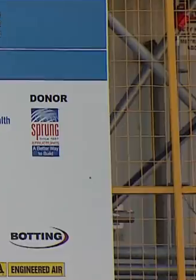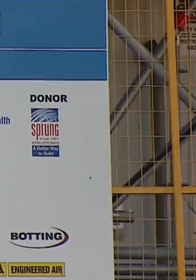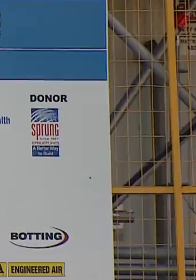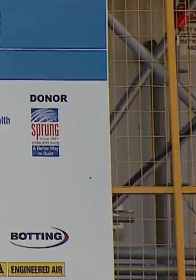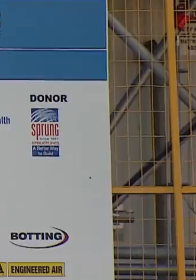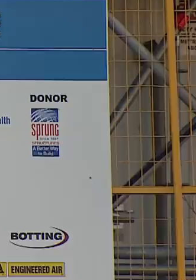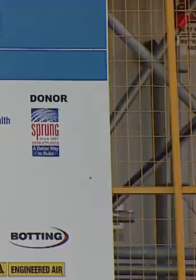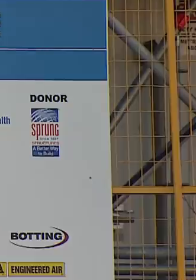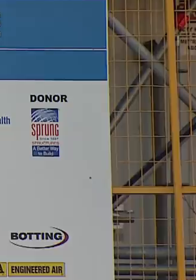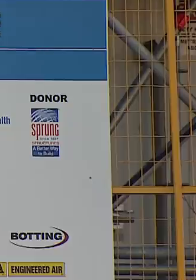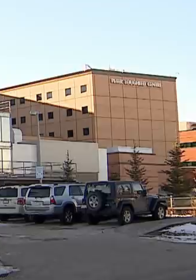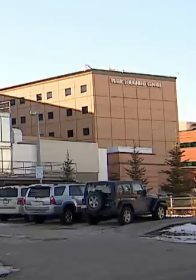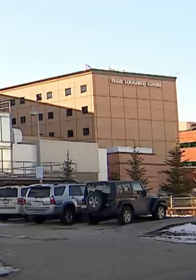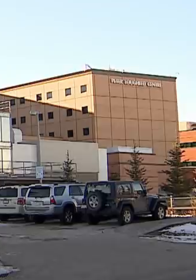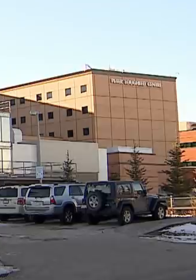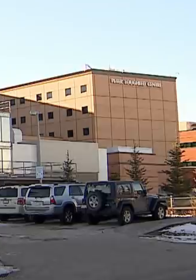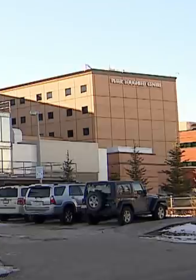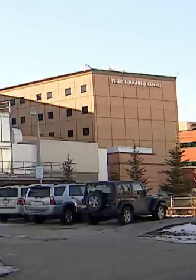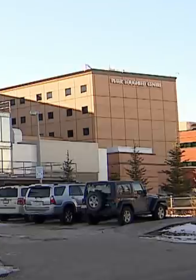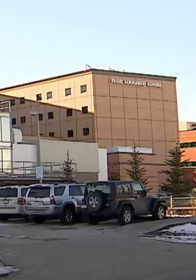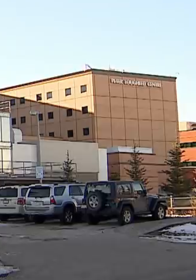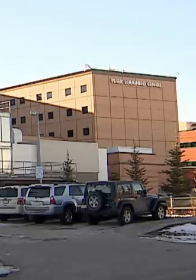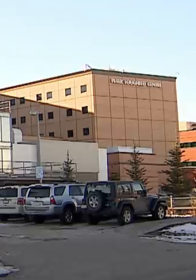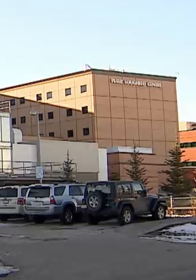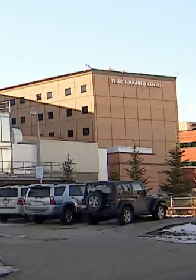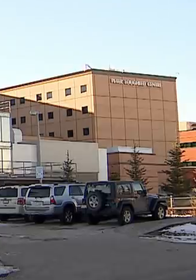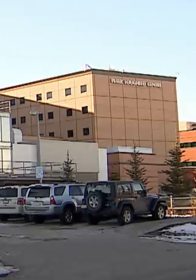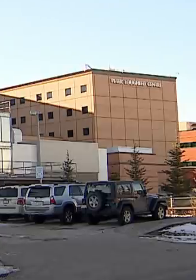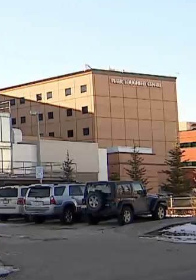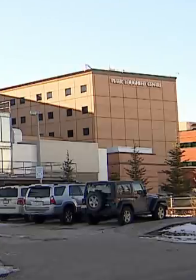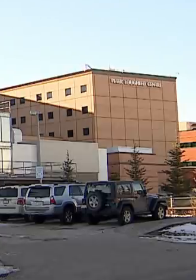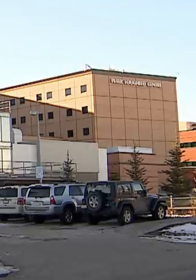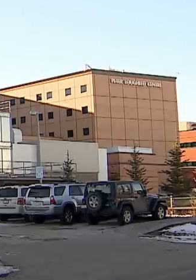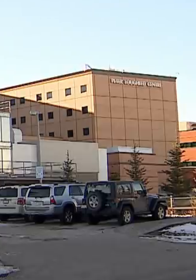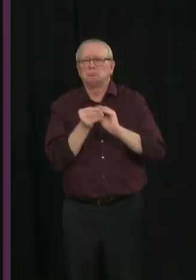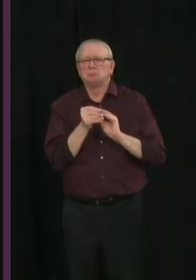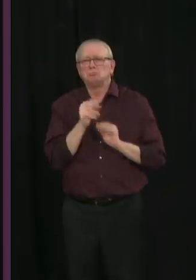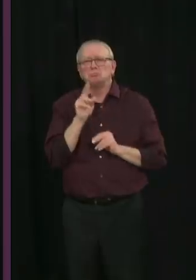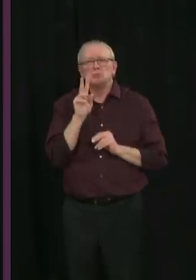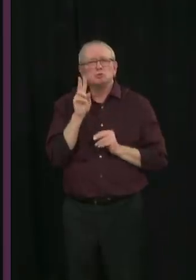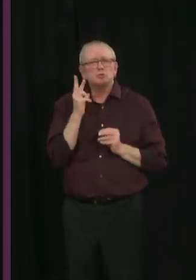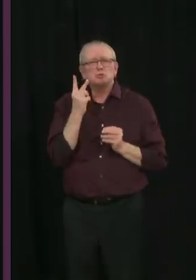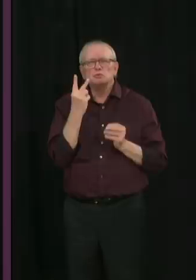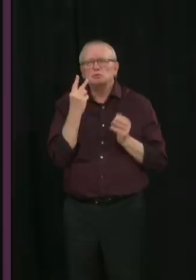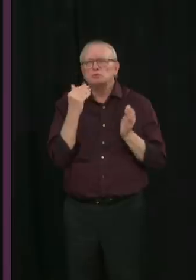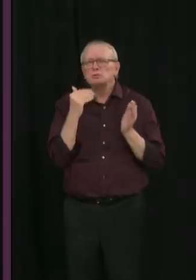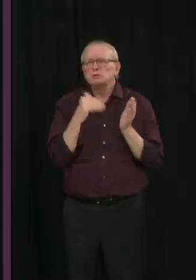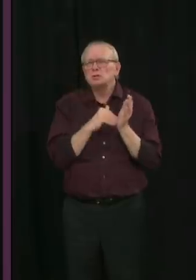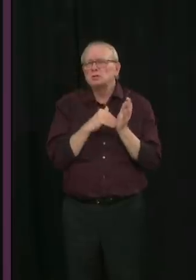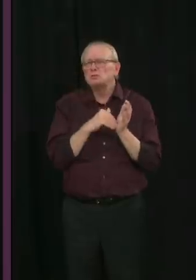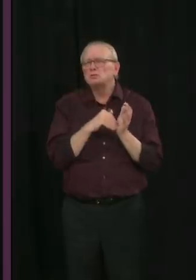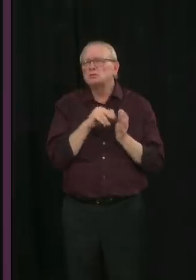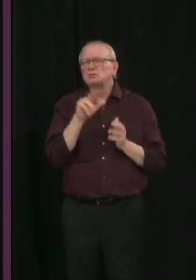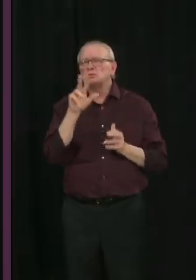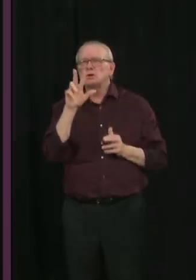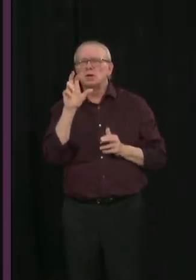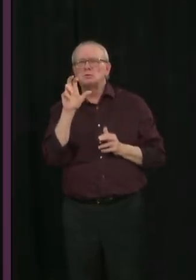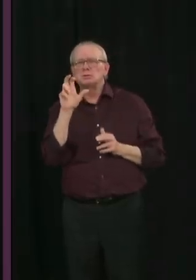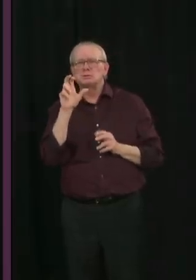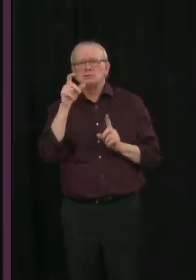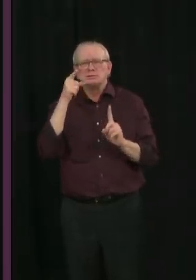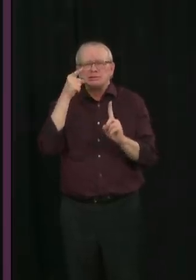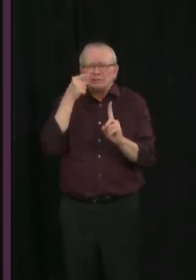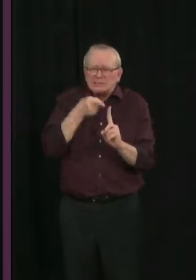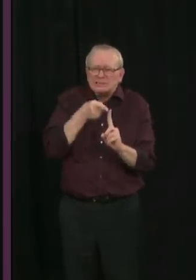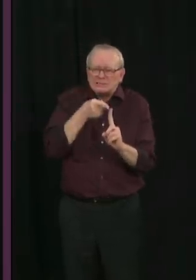government about two more, if and when existing hospitals are overwhelmed. The premier says it's for contingency